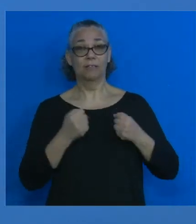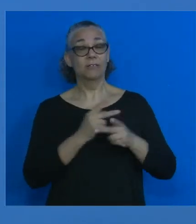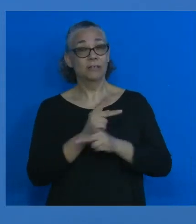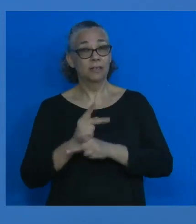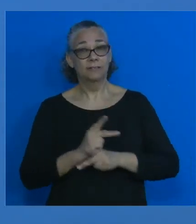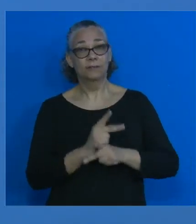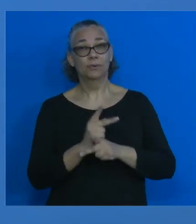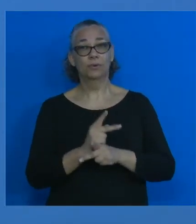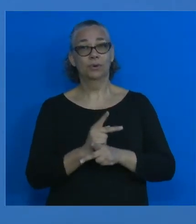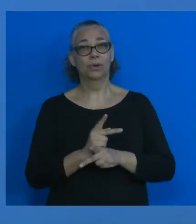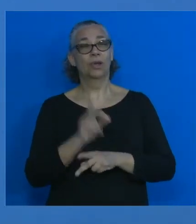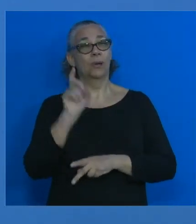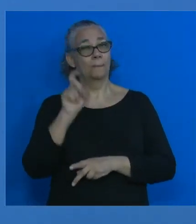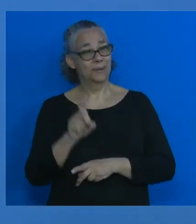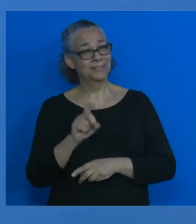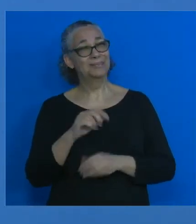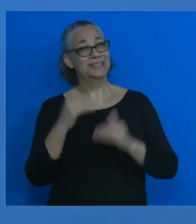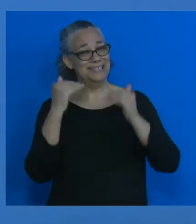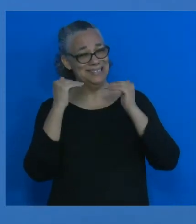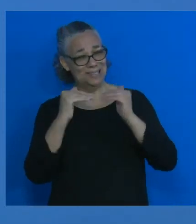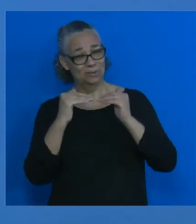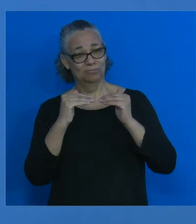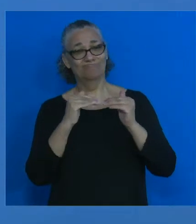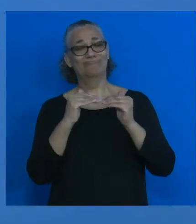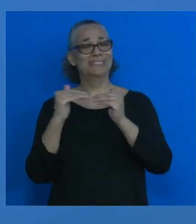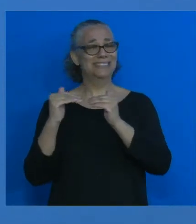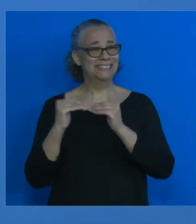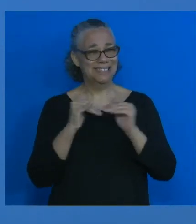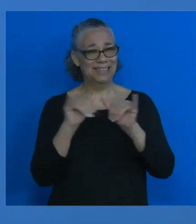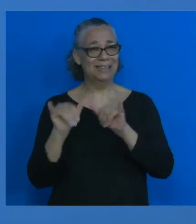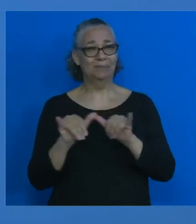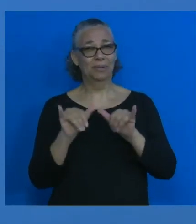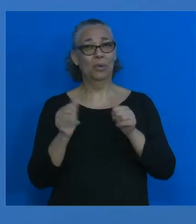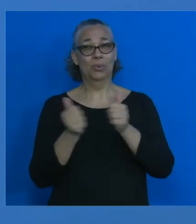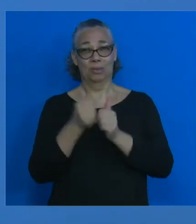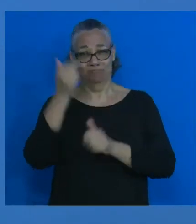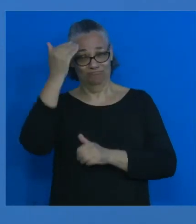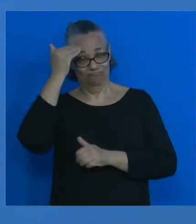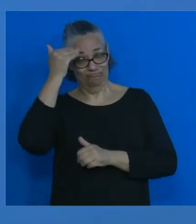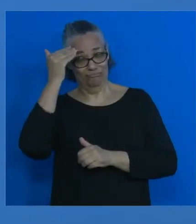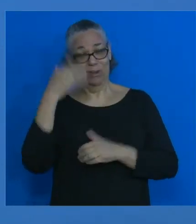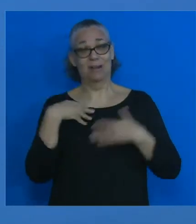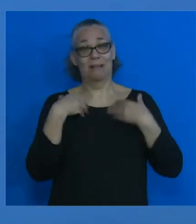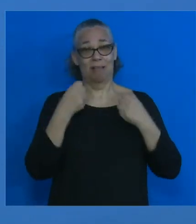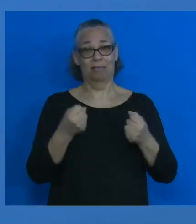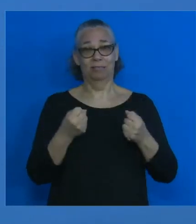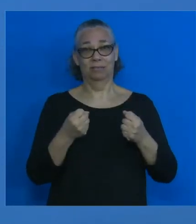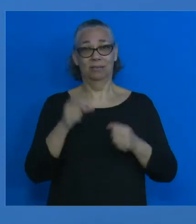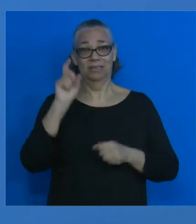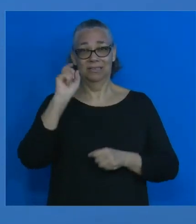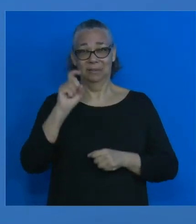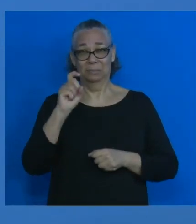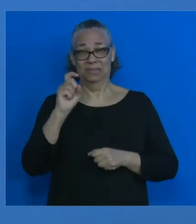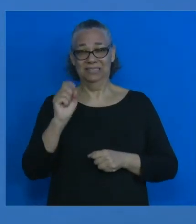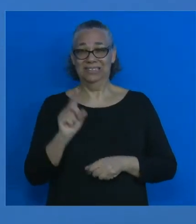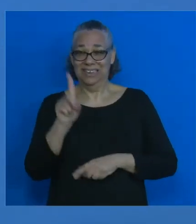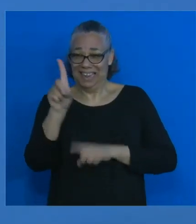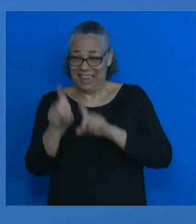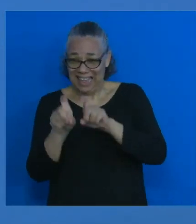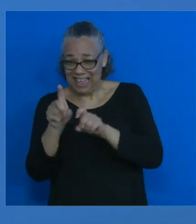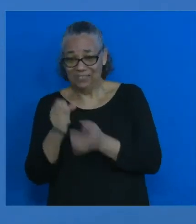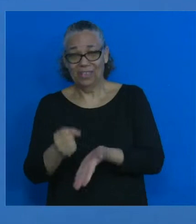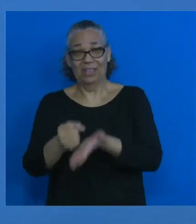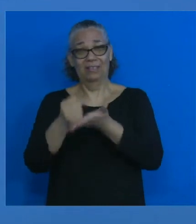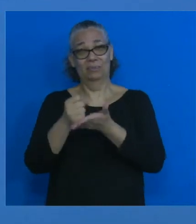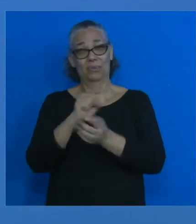taken care of, we must pay equal attention to our brain health. We must reach out and ask for help when